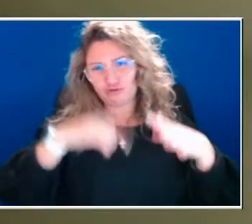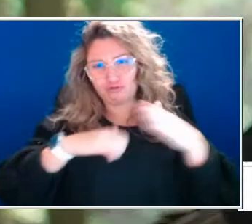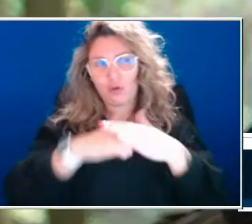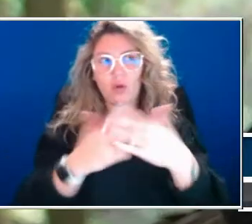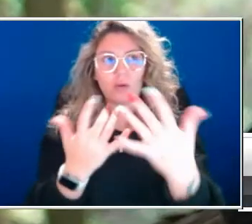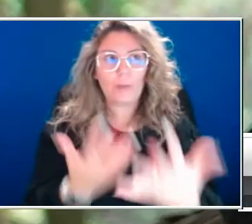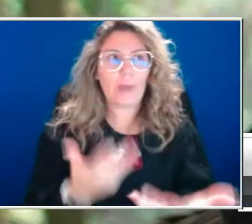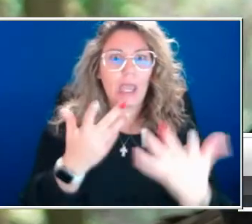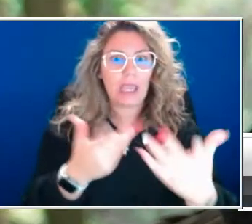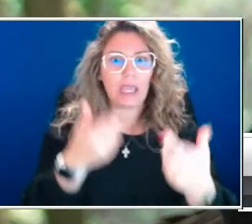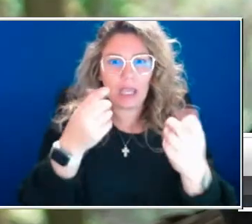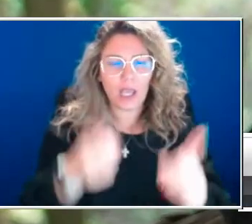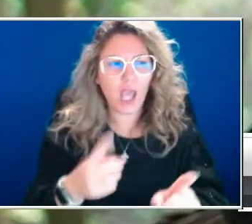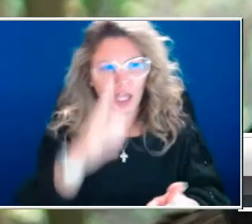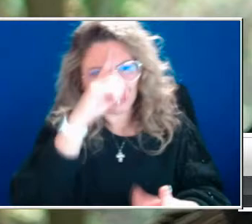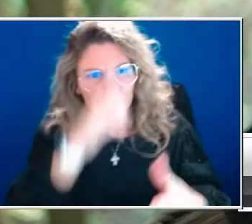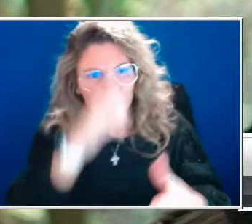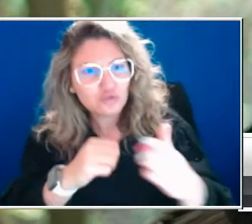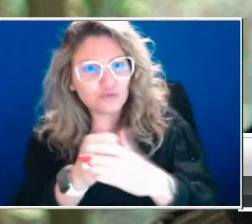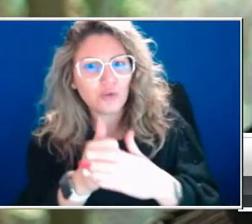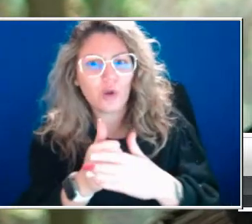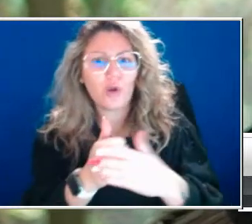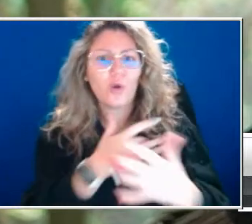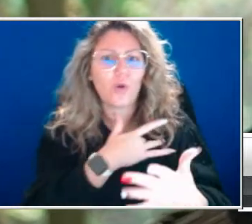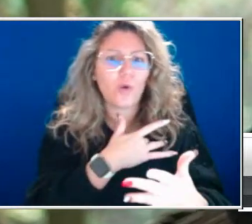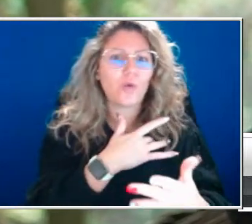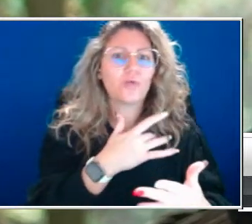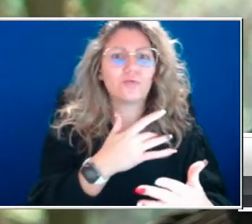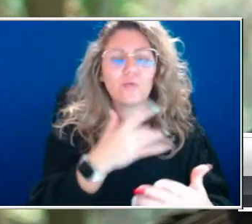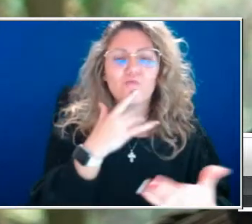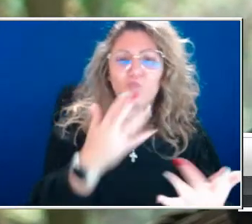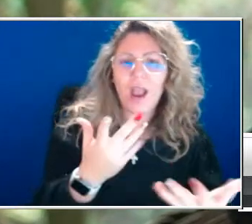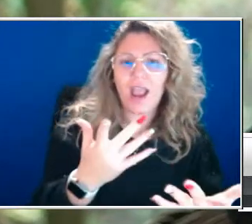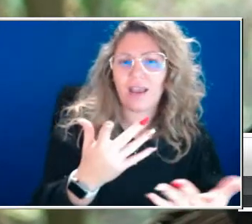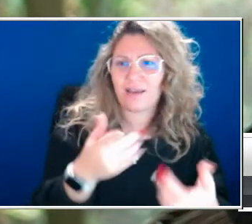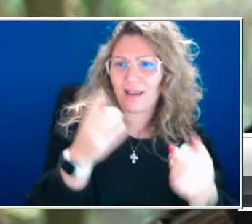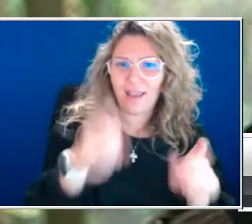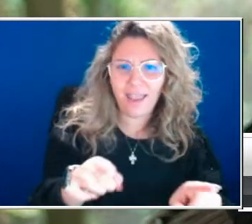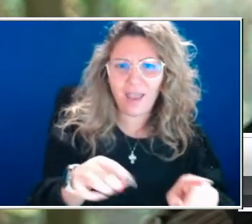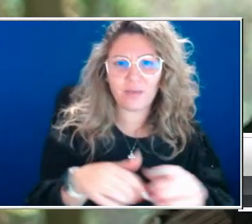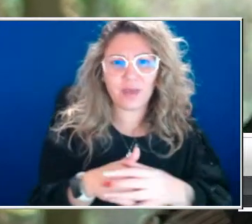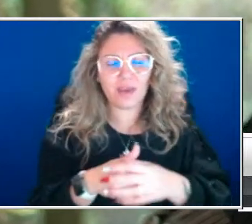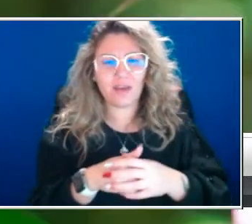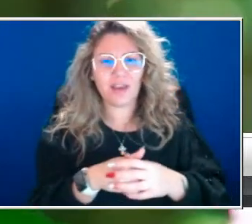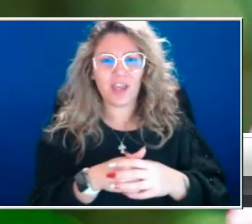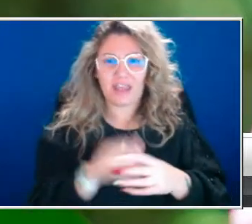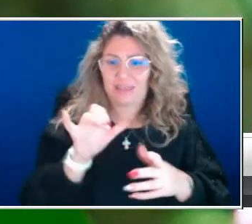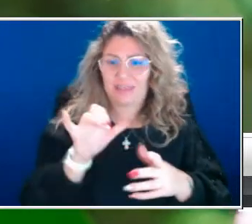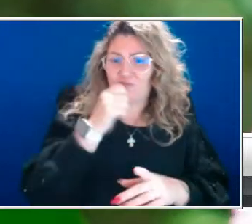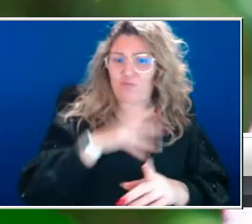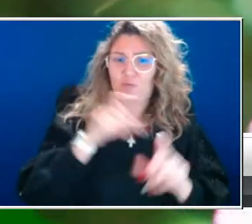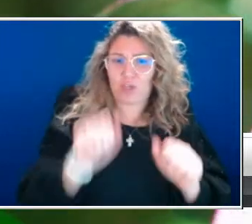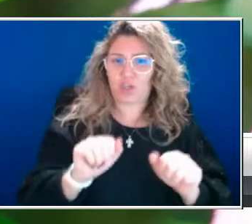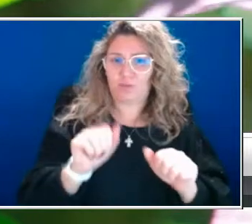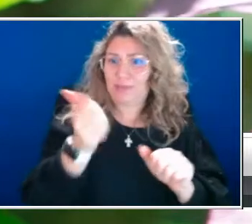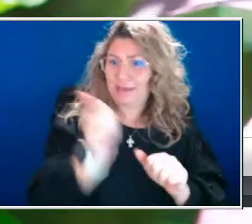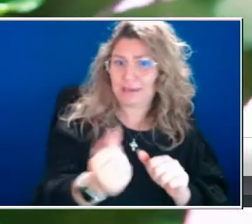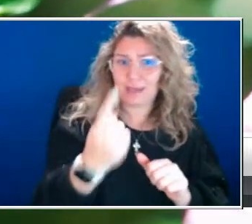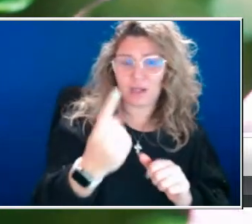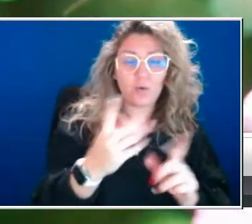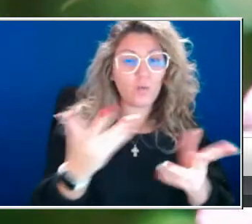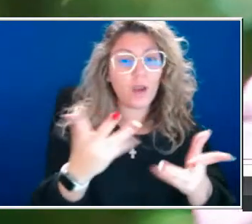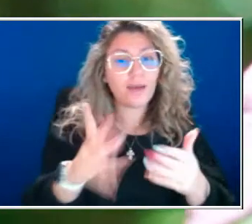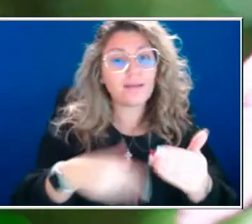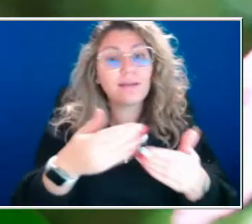stroke waiting to happen. How terrifying would that be to hear? This woman could be any of us, but what she did next and how that